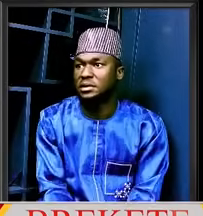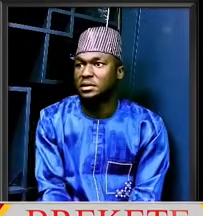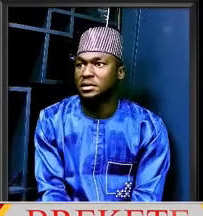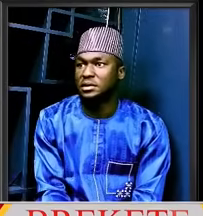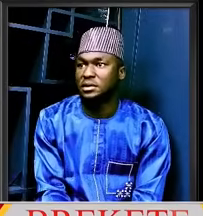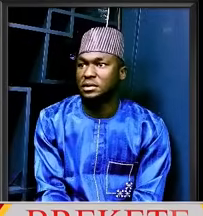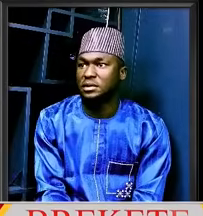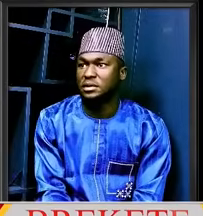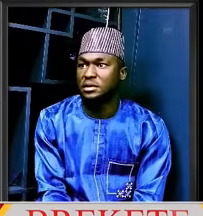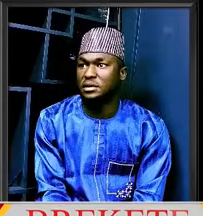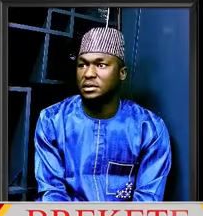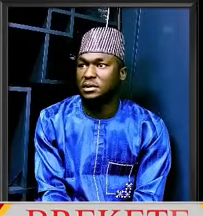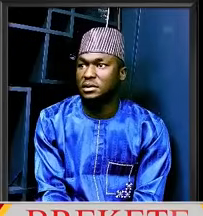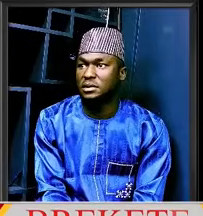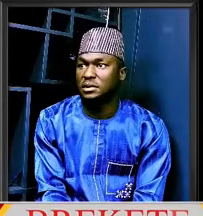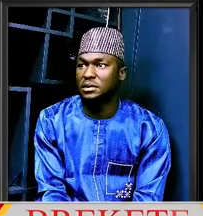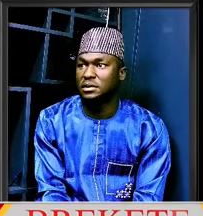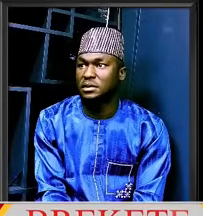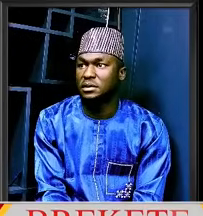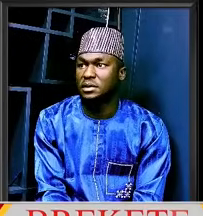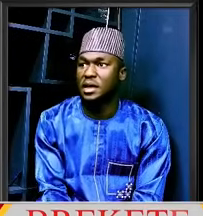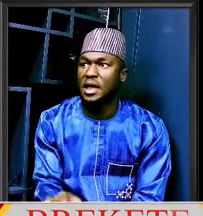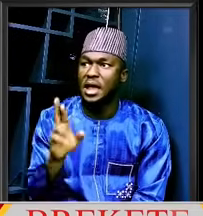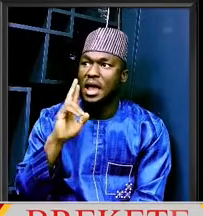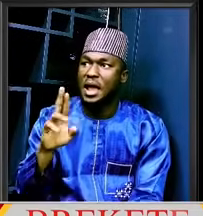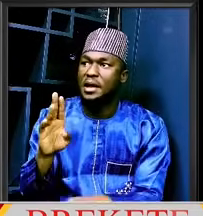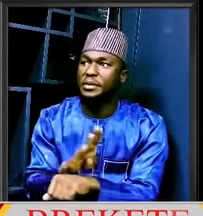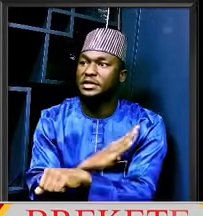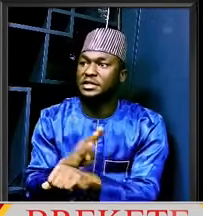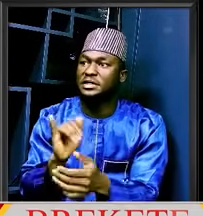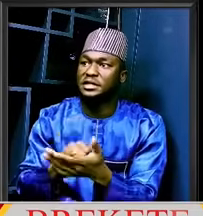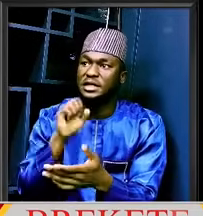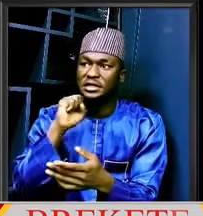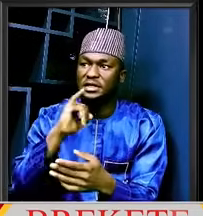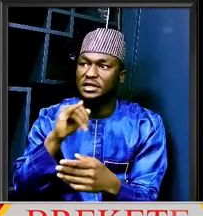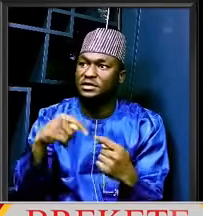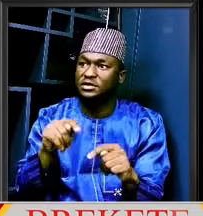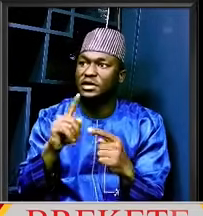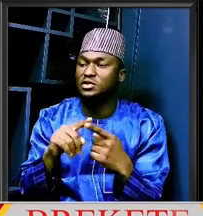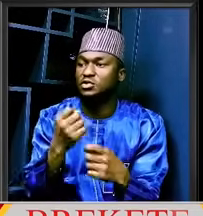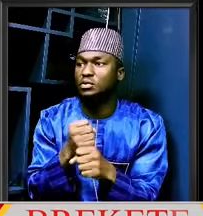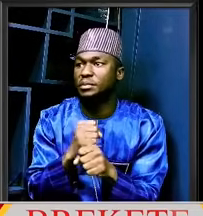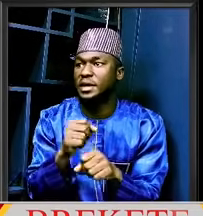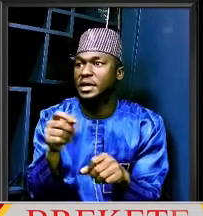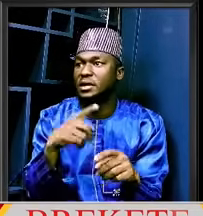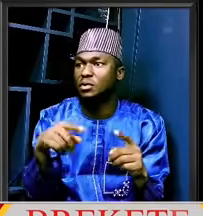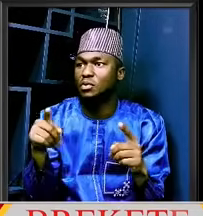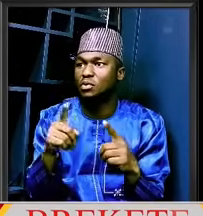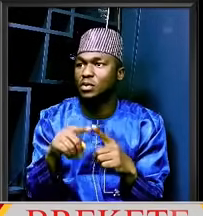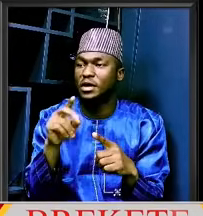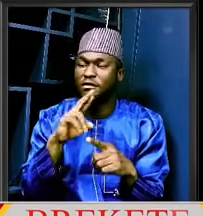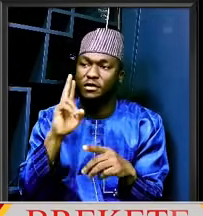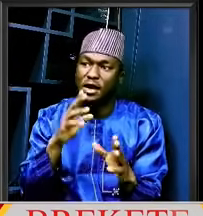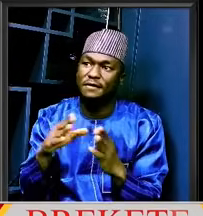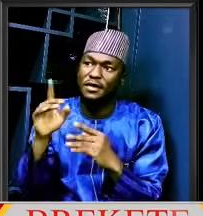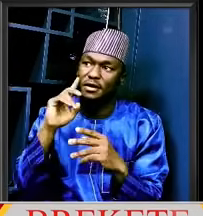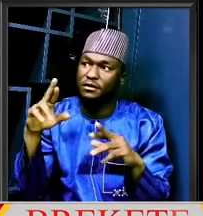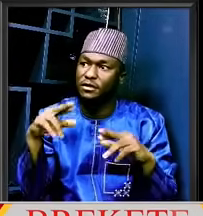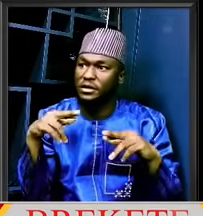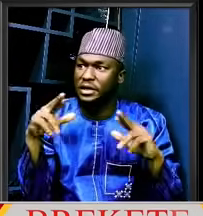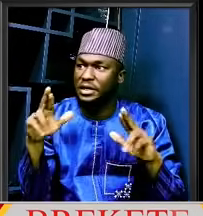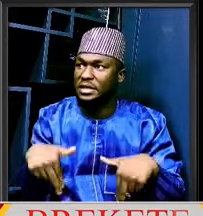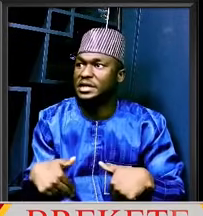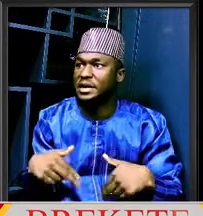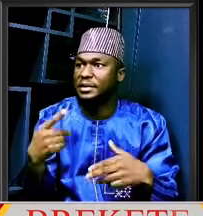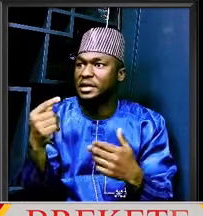don't burn. Her business that she was trying to set up as retirement plan. Destroyed. This car